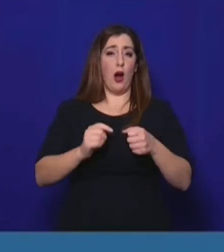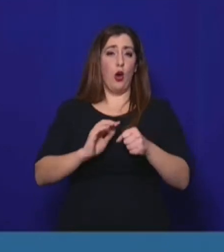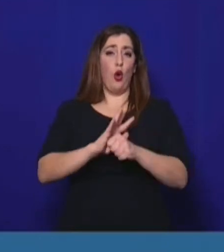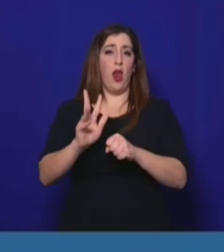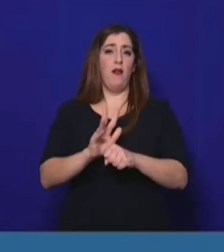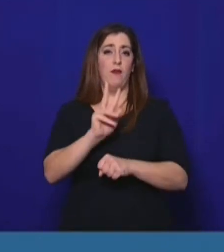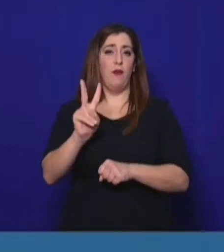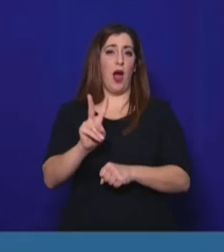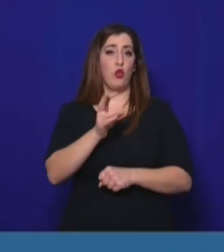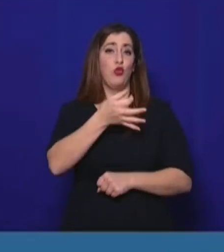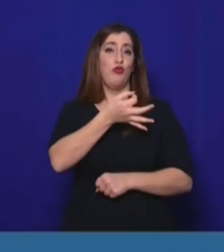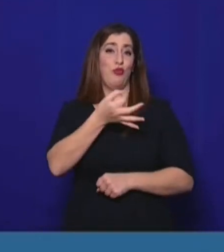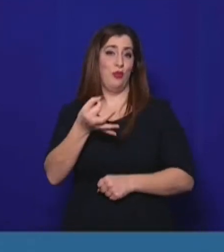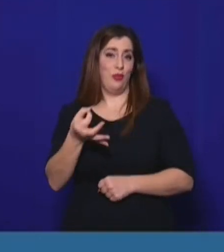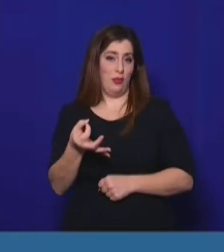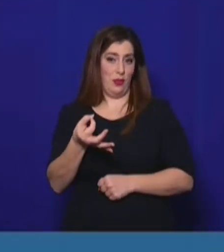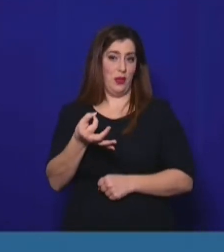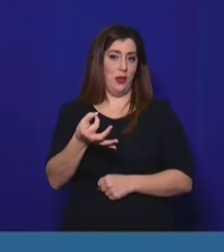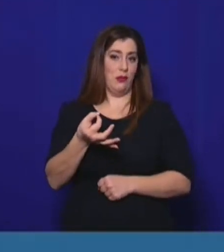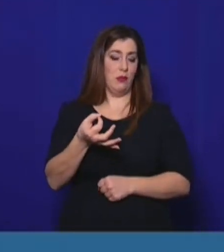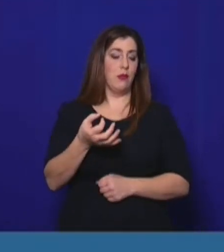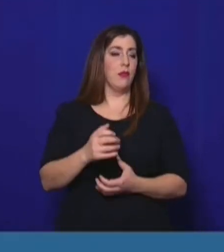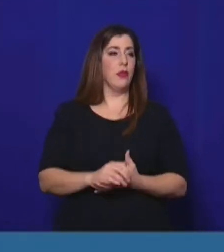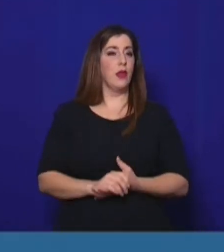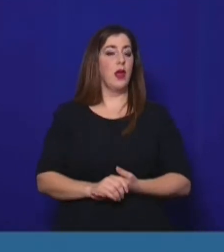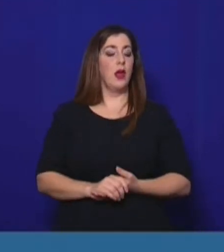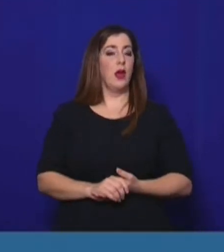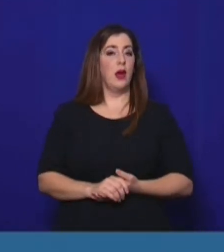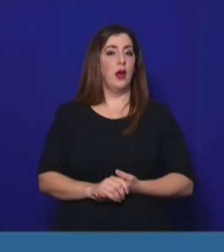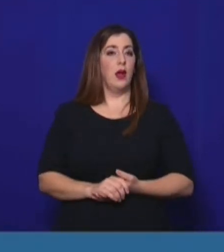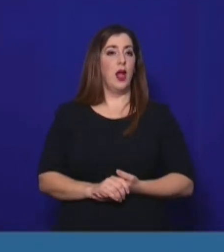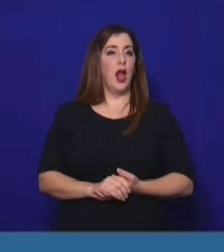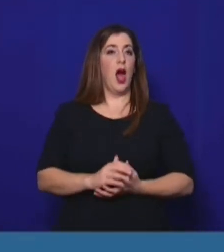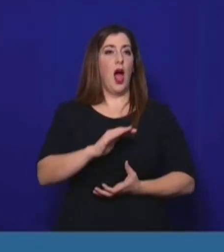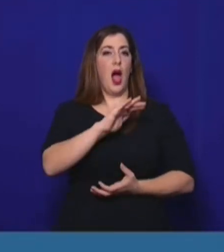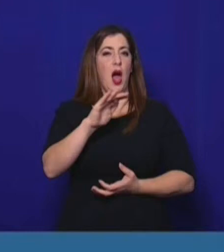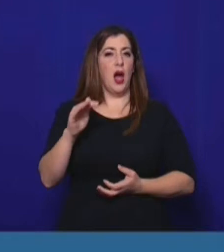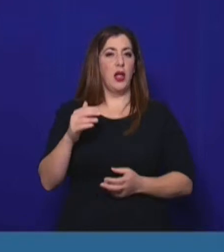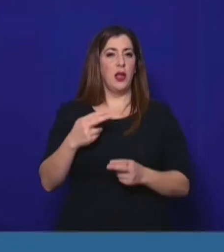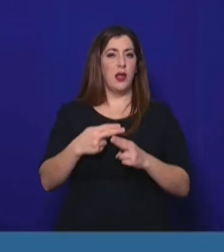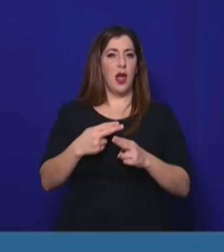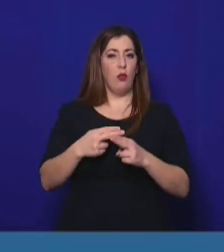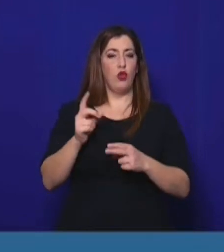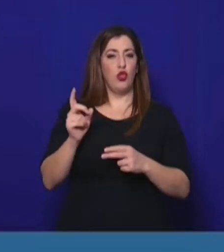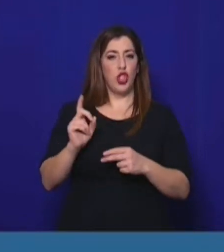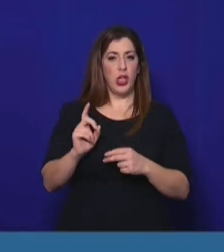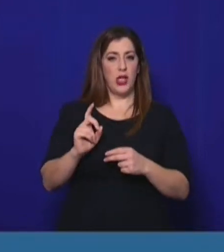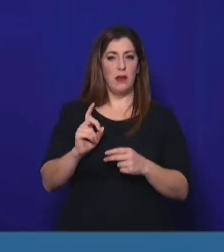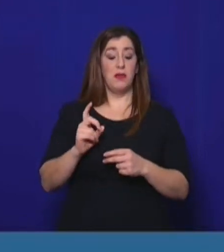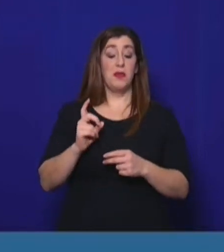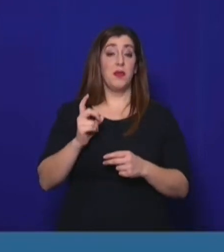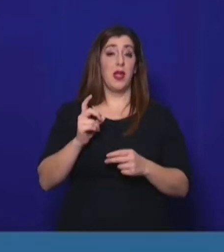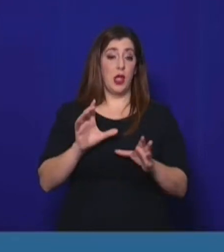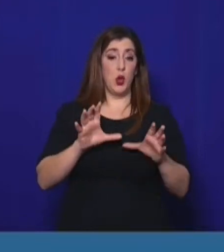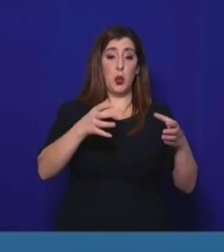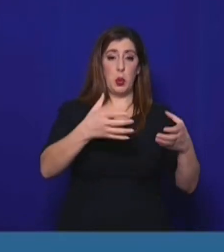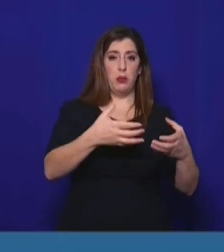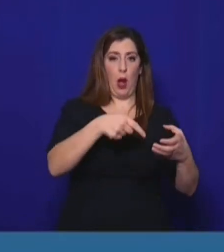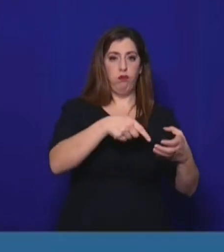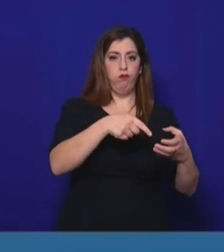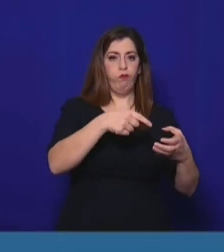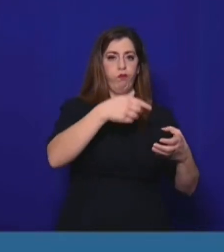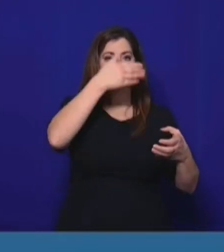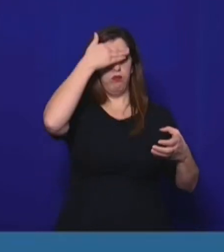variant aħna naraw li dawk il-każijiet li għandna pożittivi naqbdu random sample minnhom u aħna nkunu qegħdin